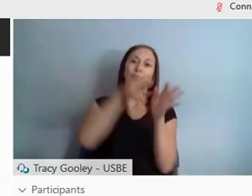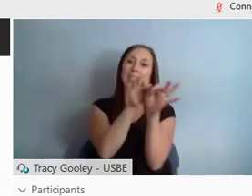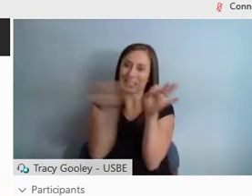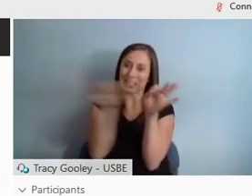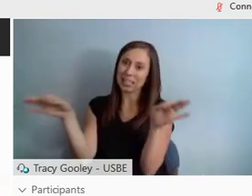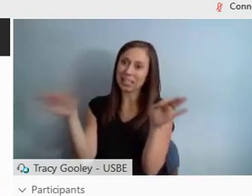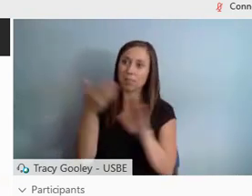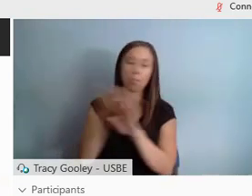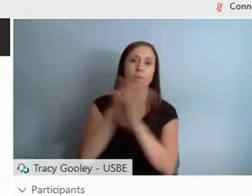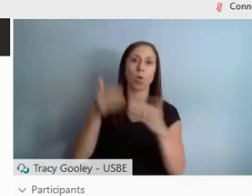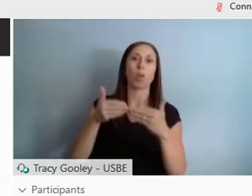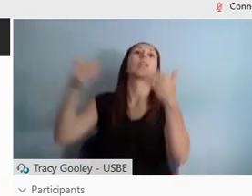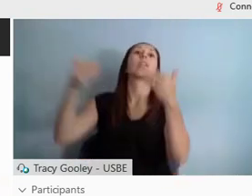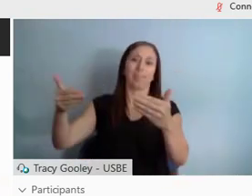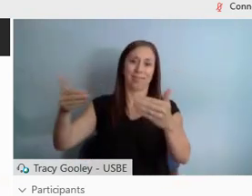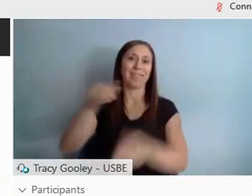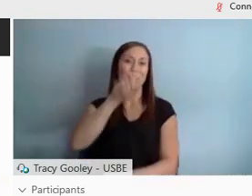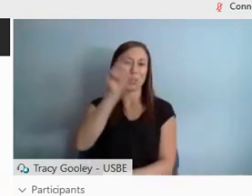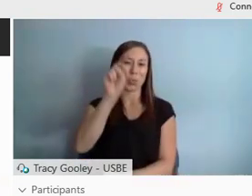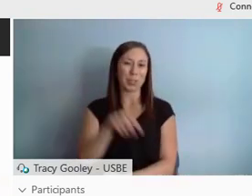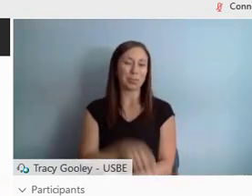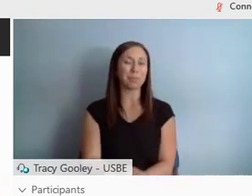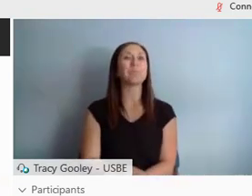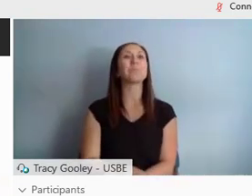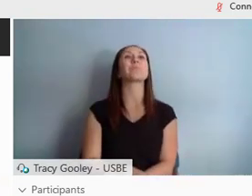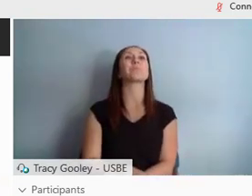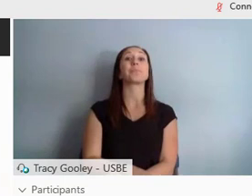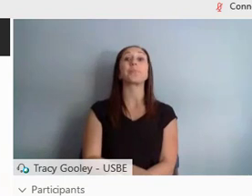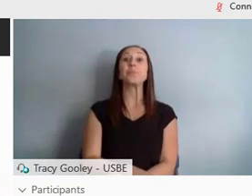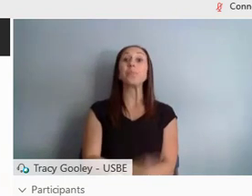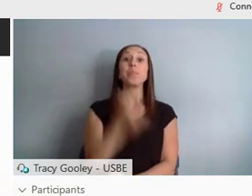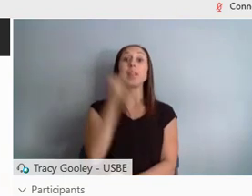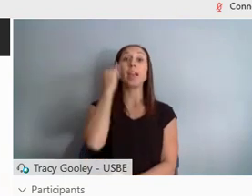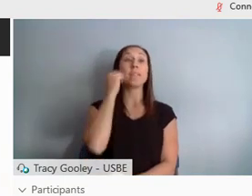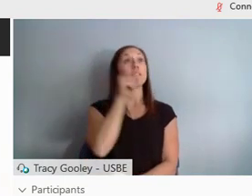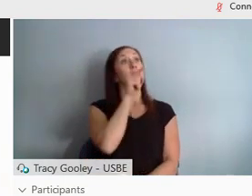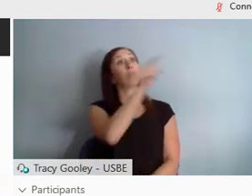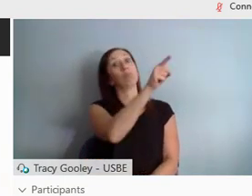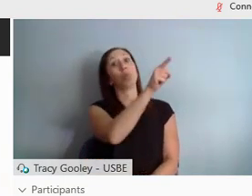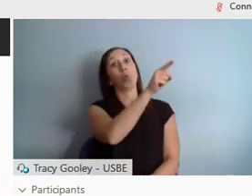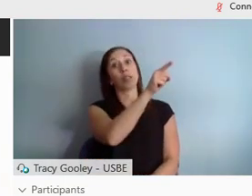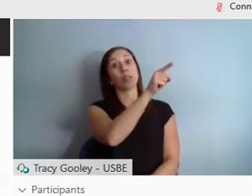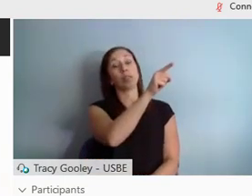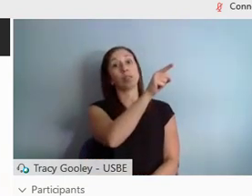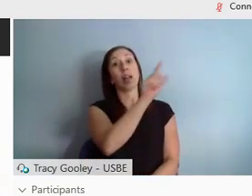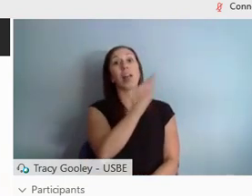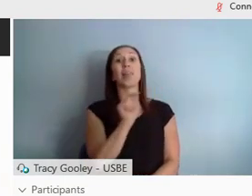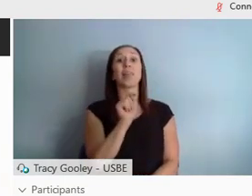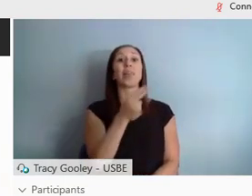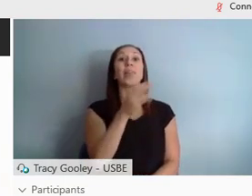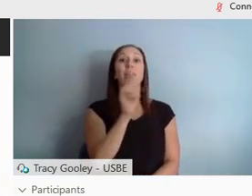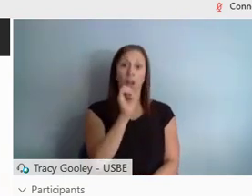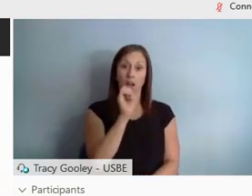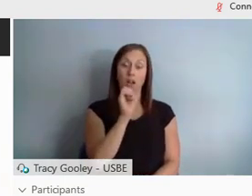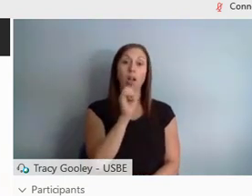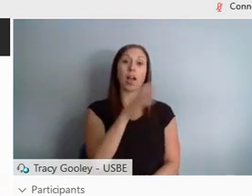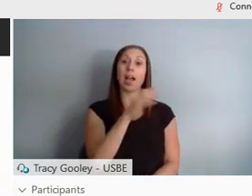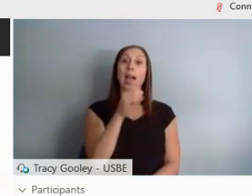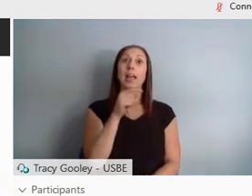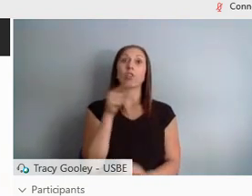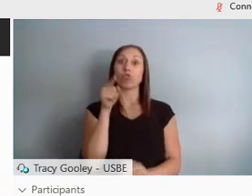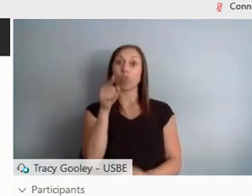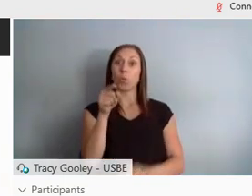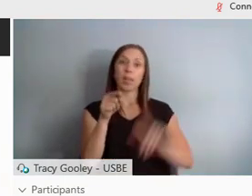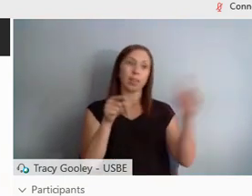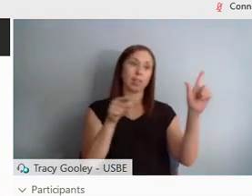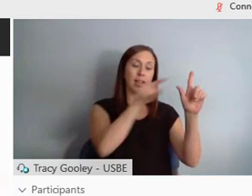on. They would receive 1 point for pointing to the and 1 point for showing you